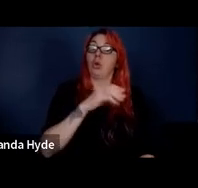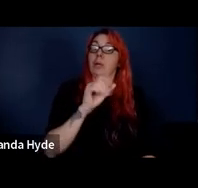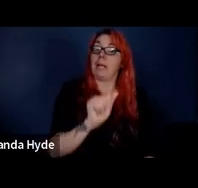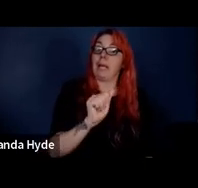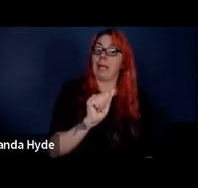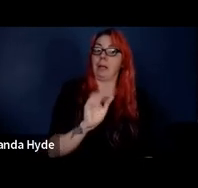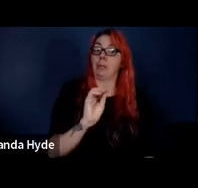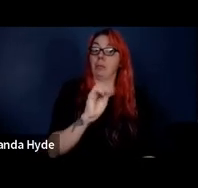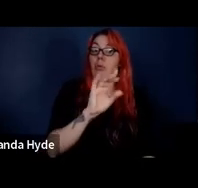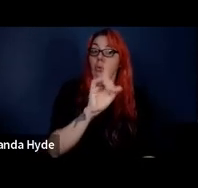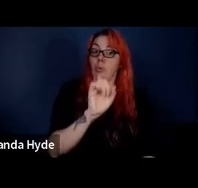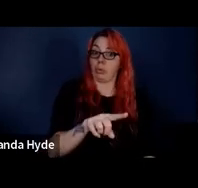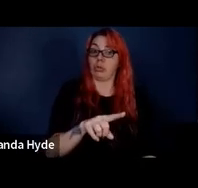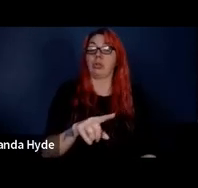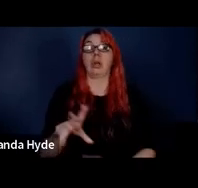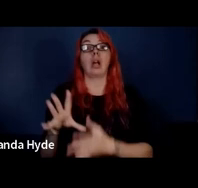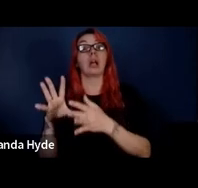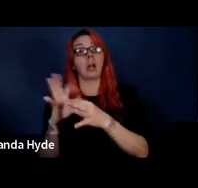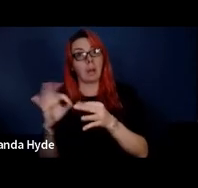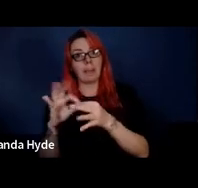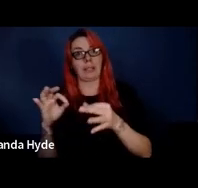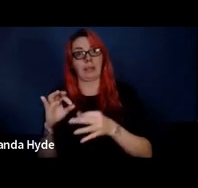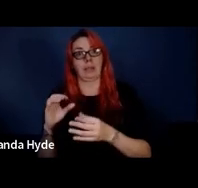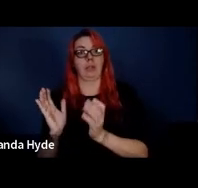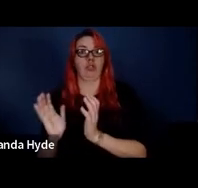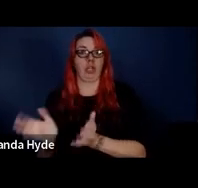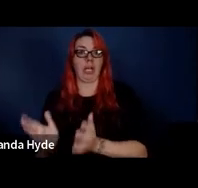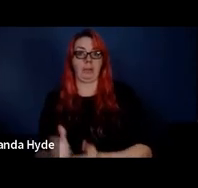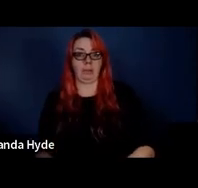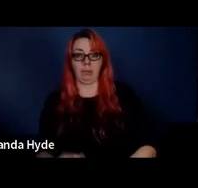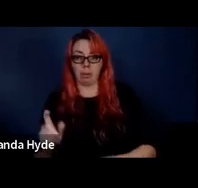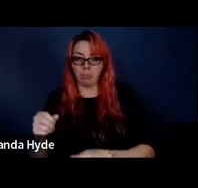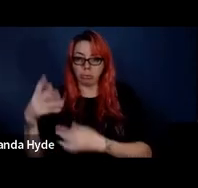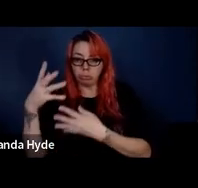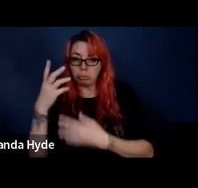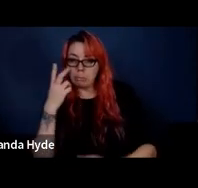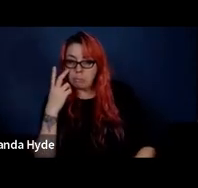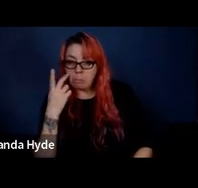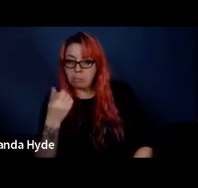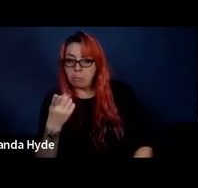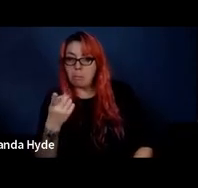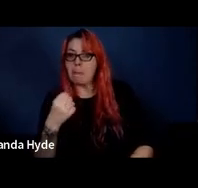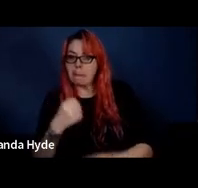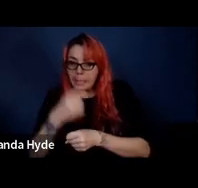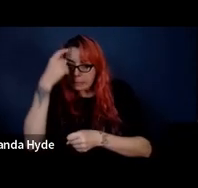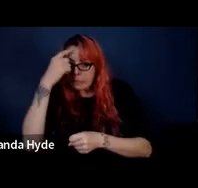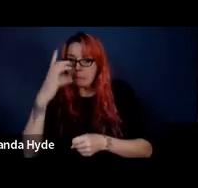Okay, all right, I'm seeing a couple of folks, so I'm going to keep going.